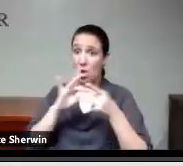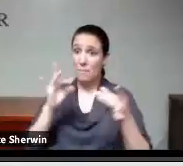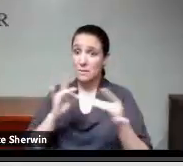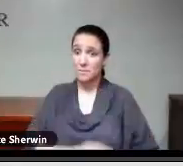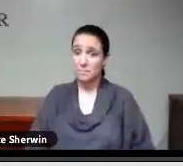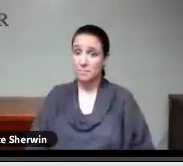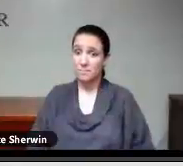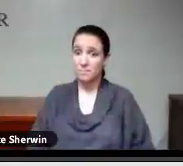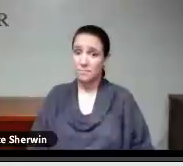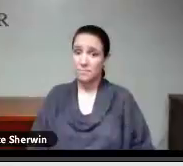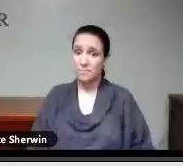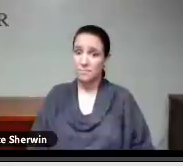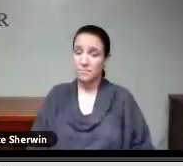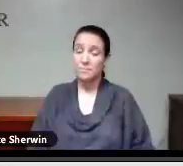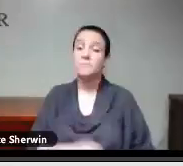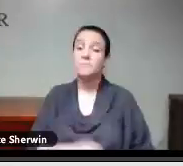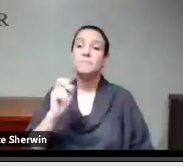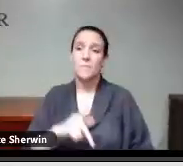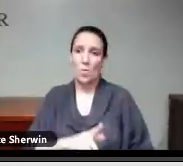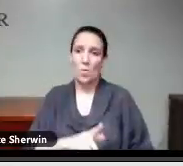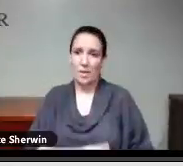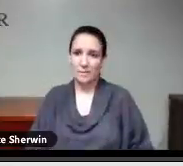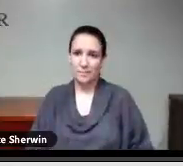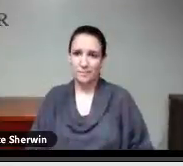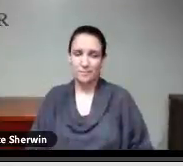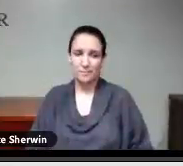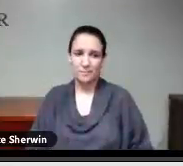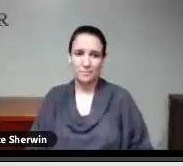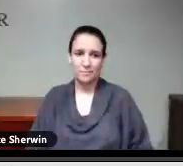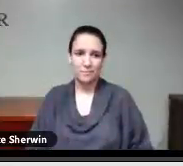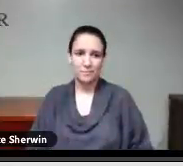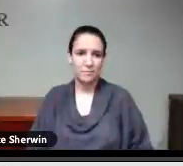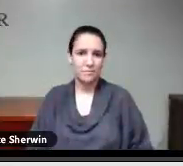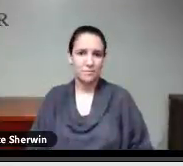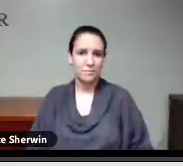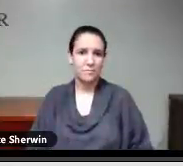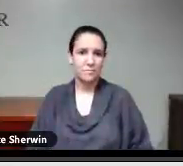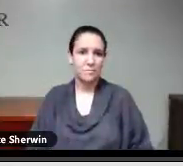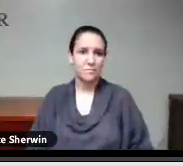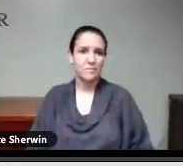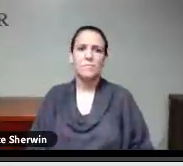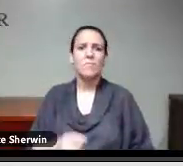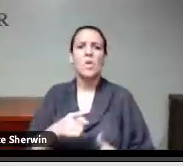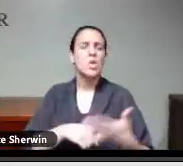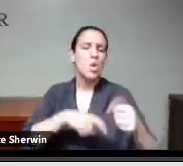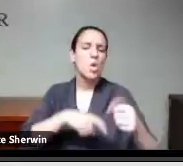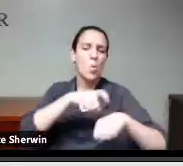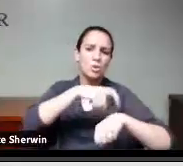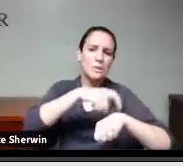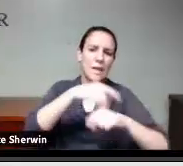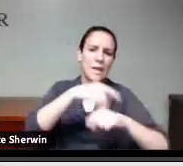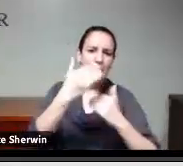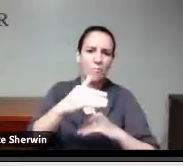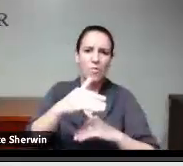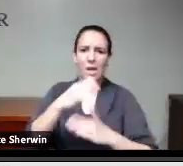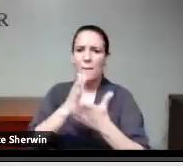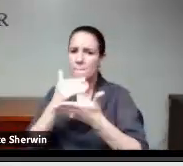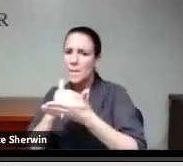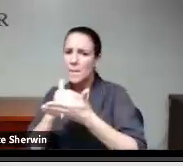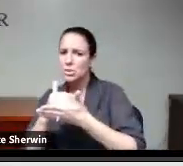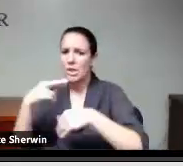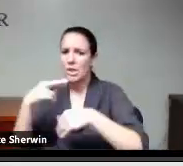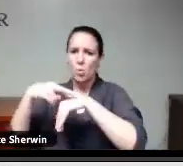Okay, so the couple of other questions that, what are the tentative time frame, budget, and resource needs, and then being able to measure against